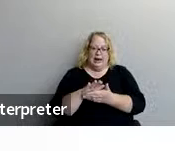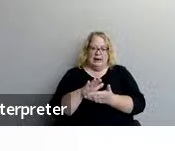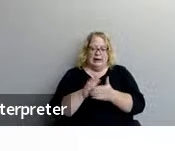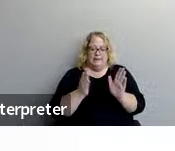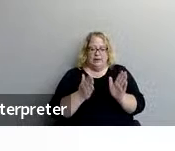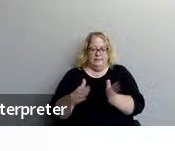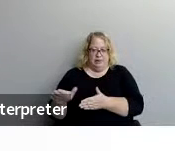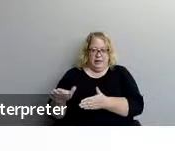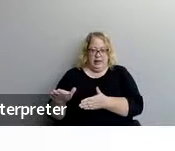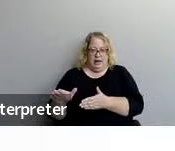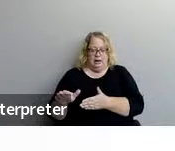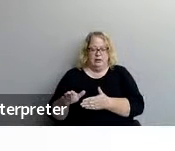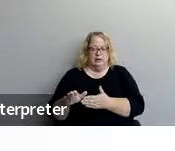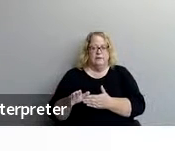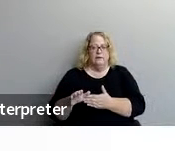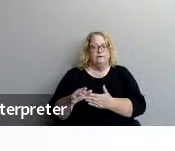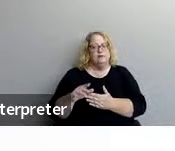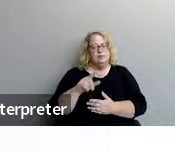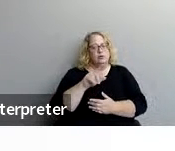Plan. As of